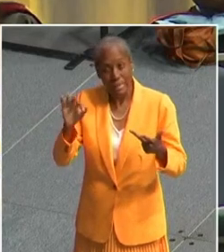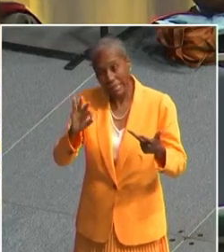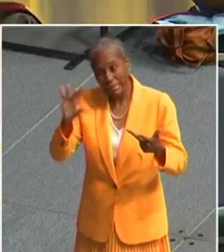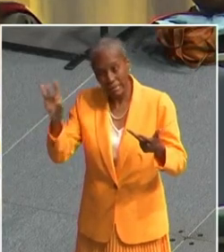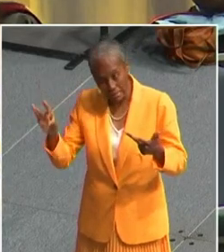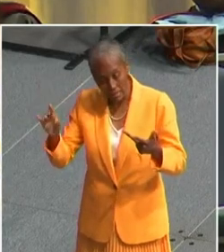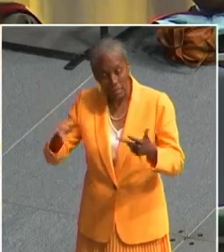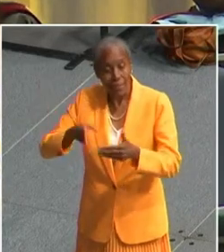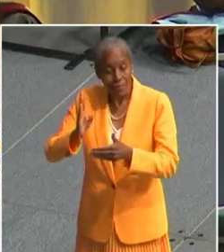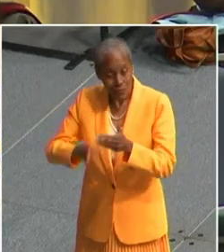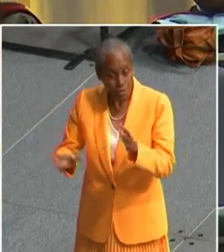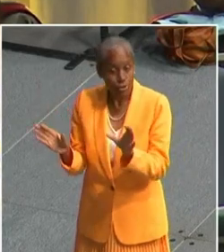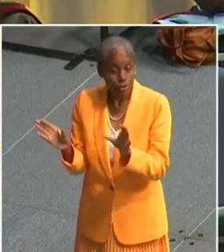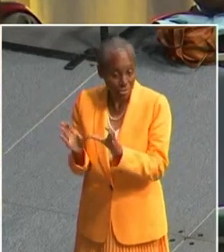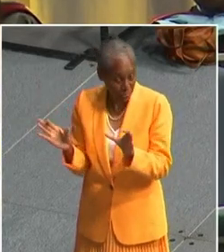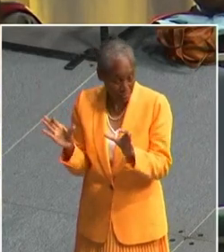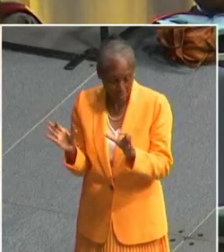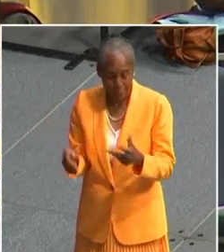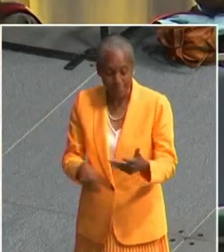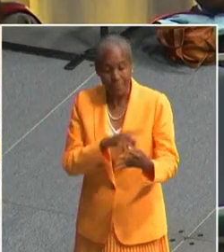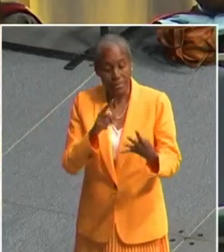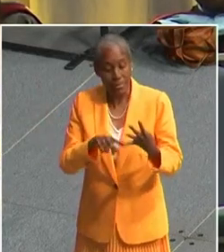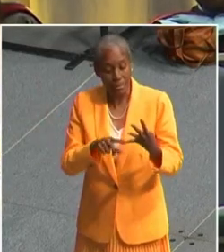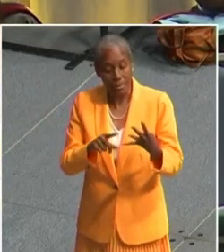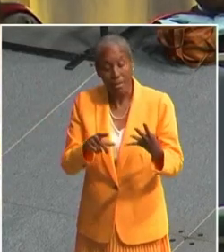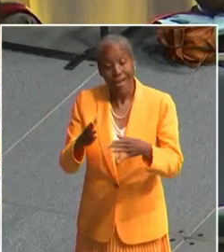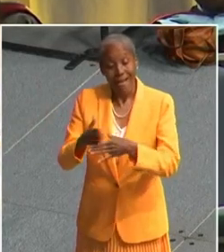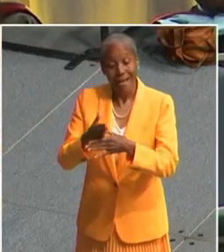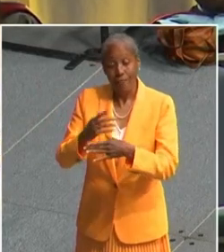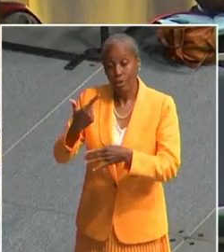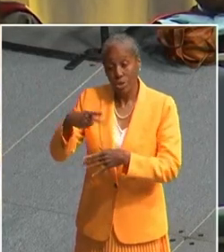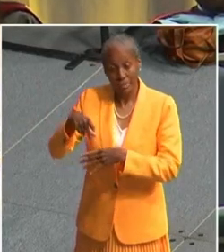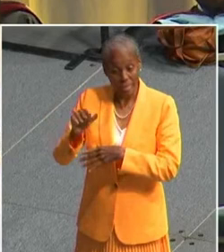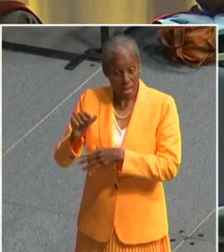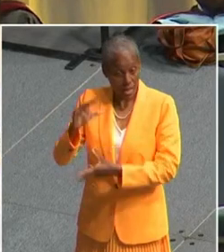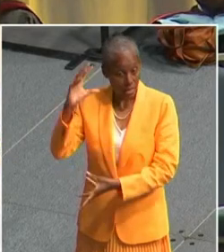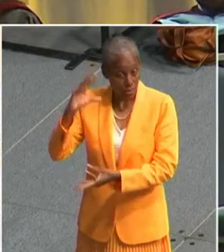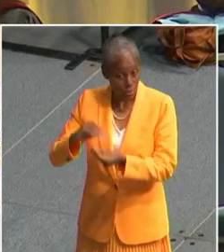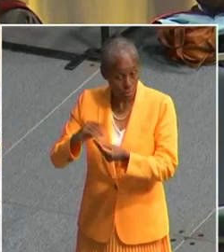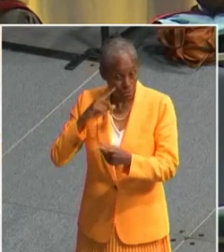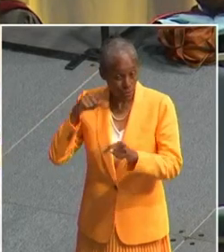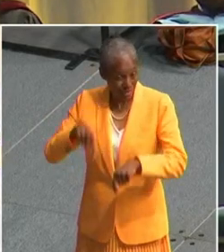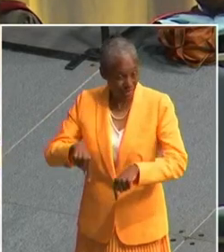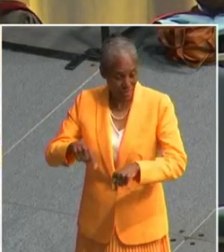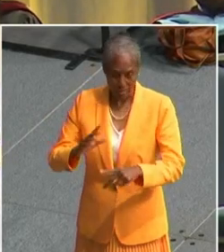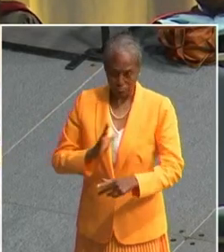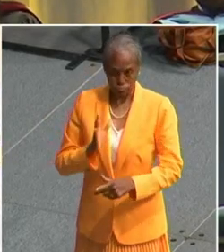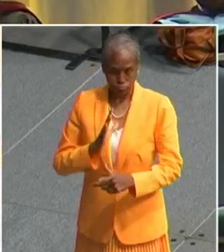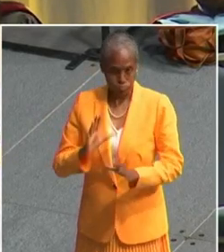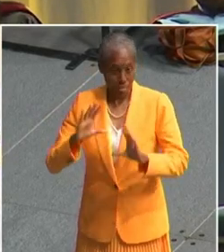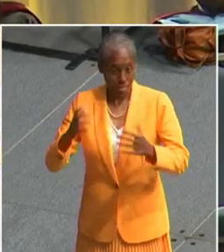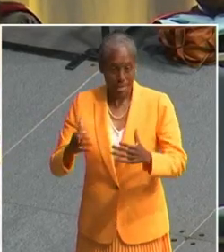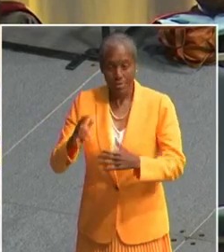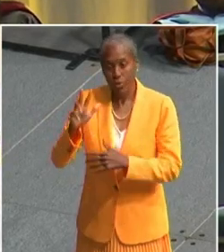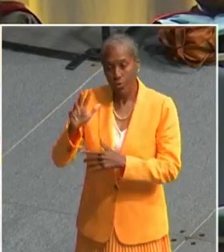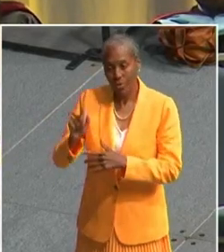198 are completing a certificate, and the average grade point average for this distinguished class